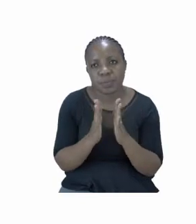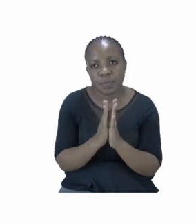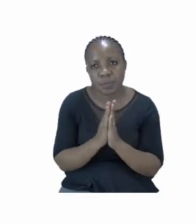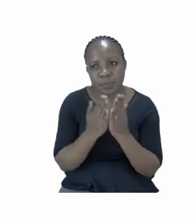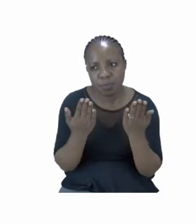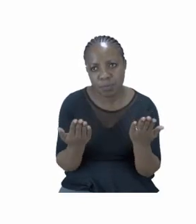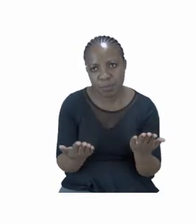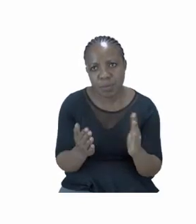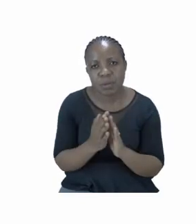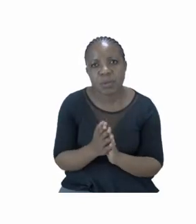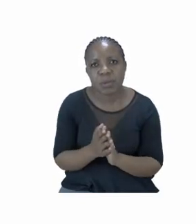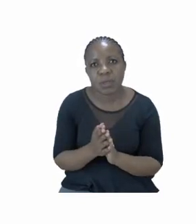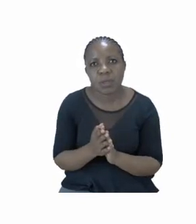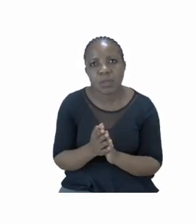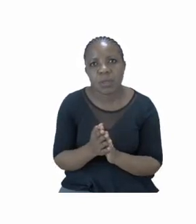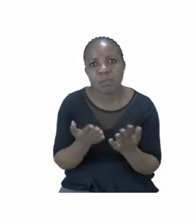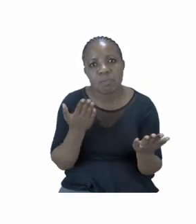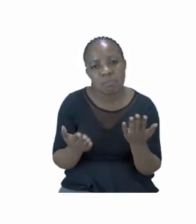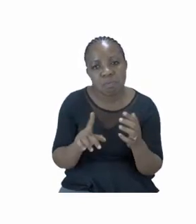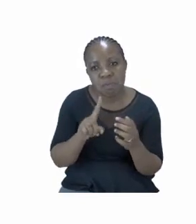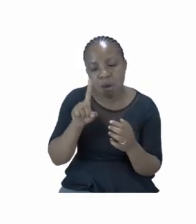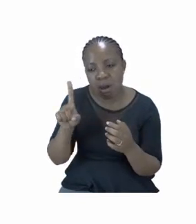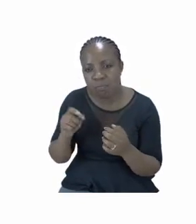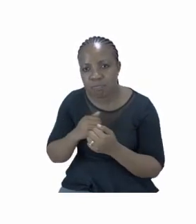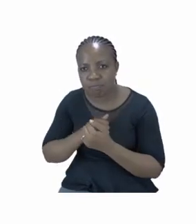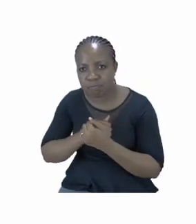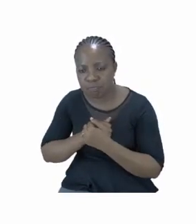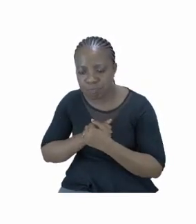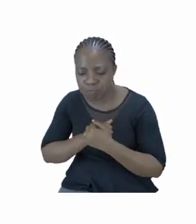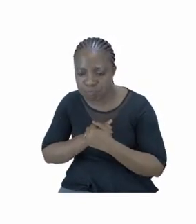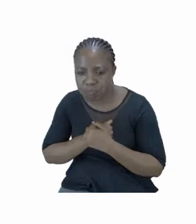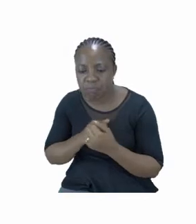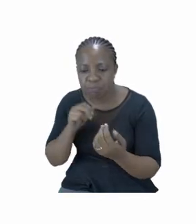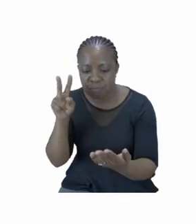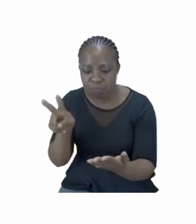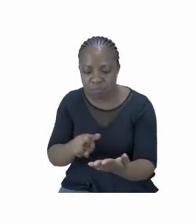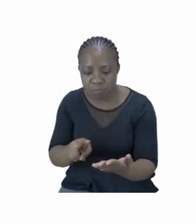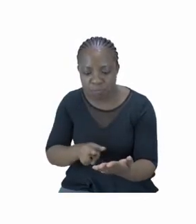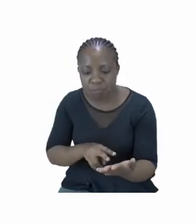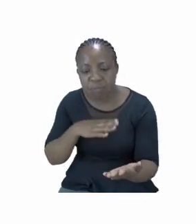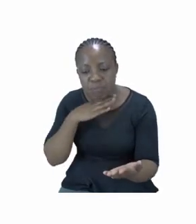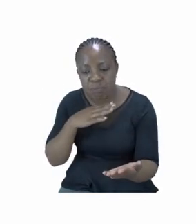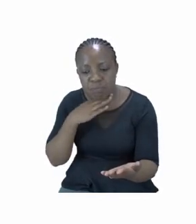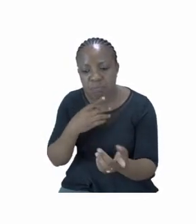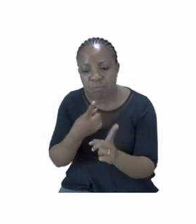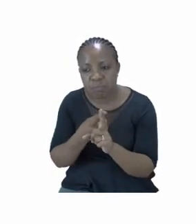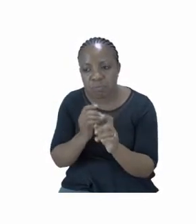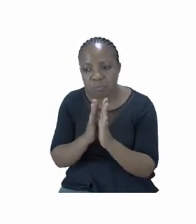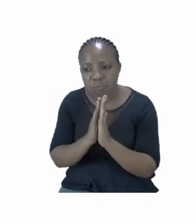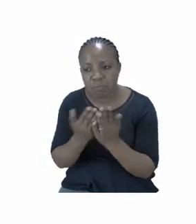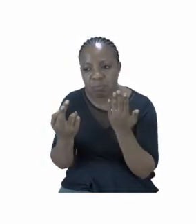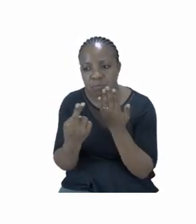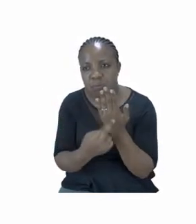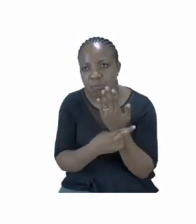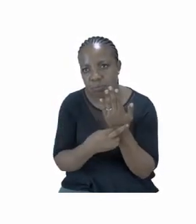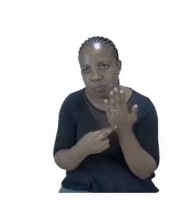to read you the story. Remember, when you're coloring grade ones, color inside the